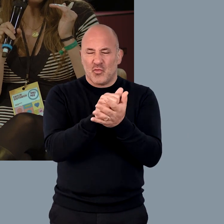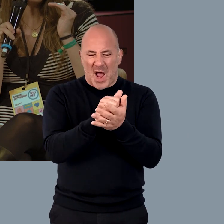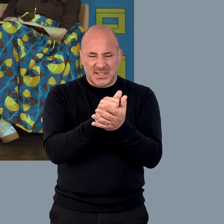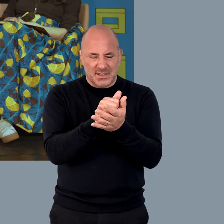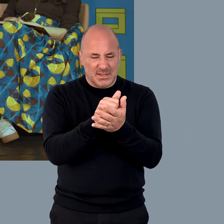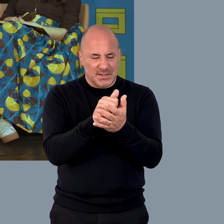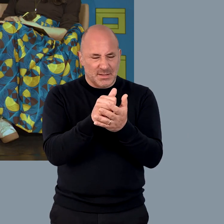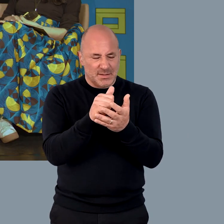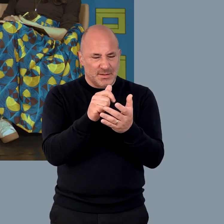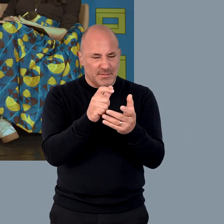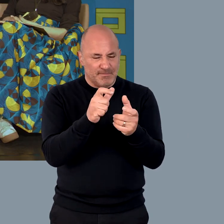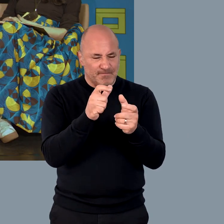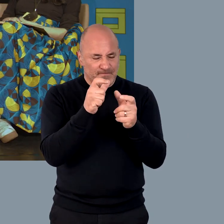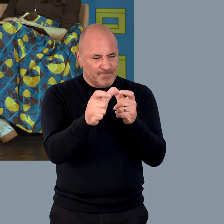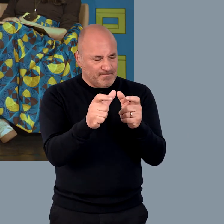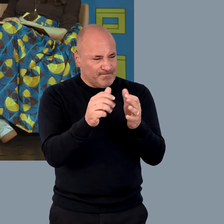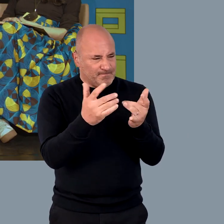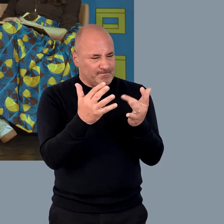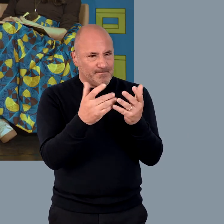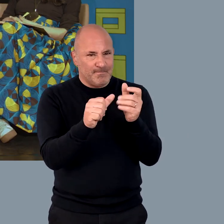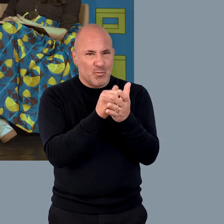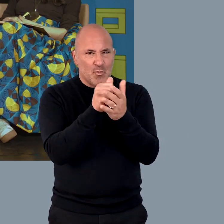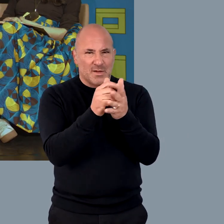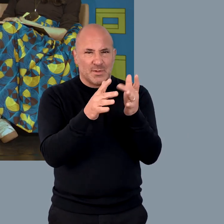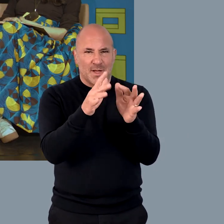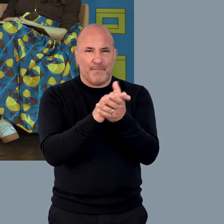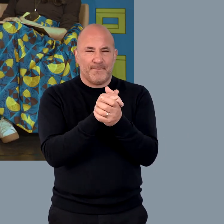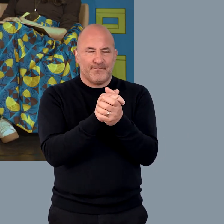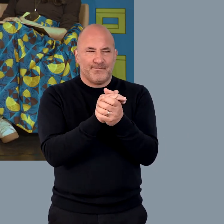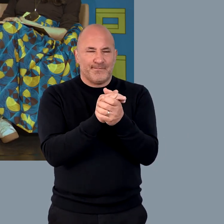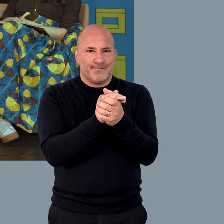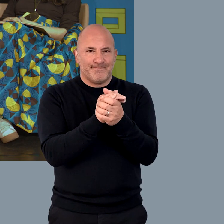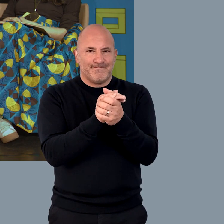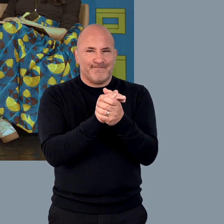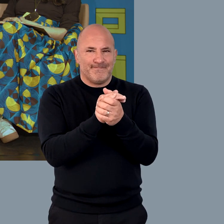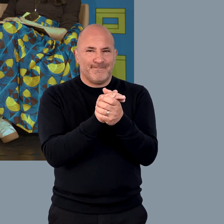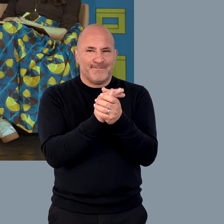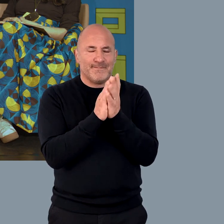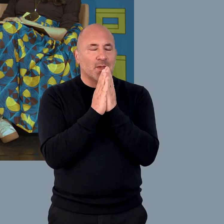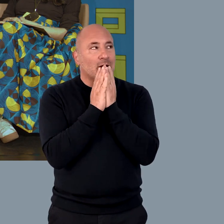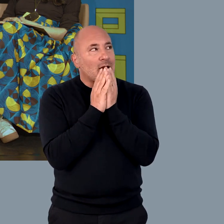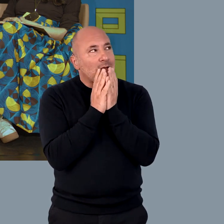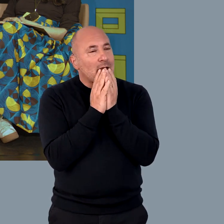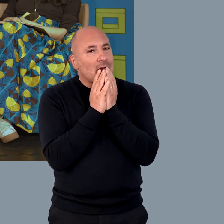are reliant on funding streams that tend to be,